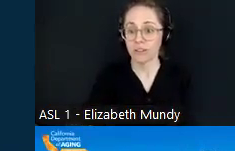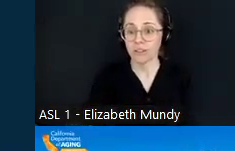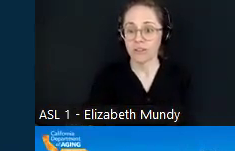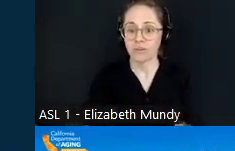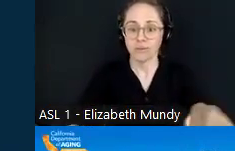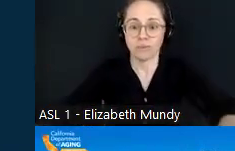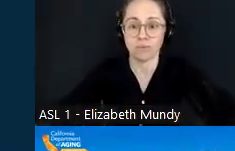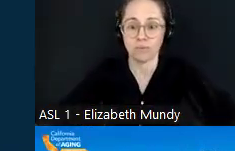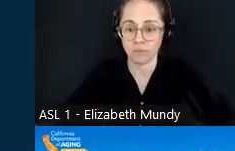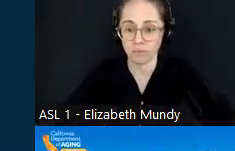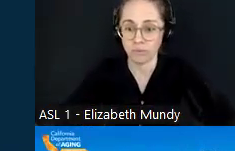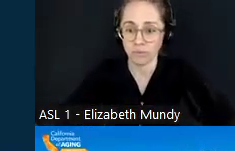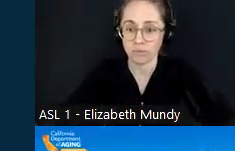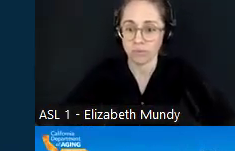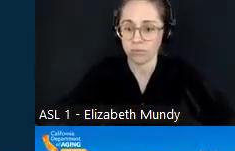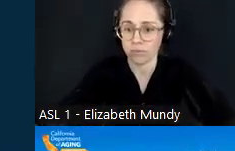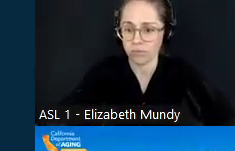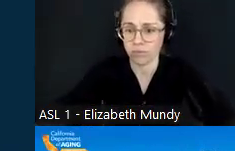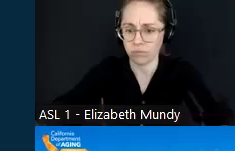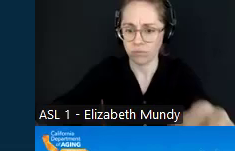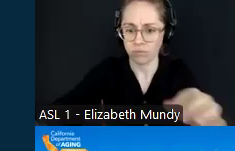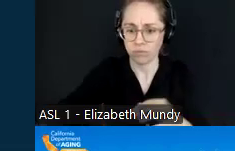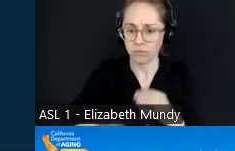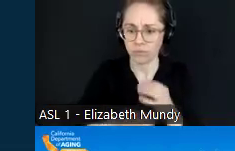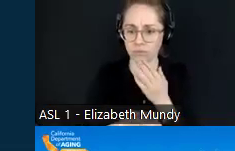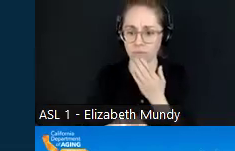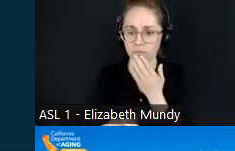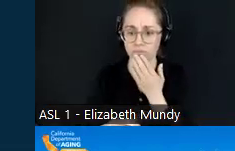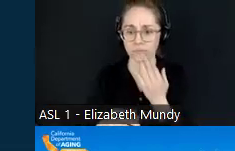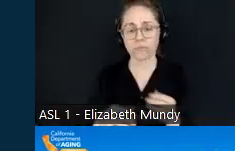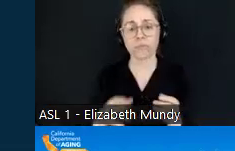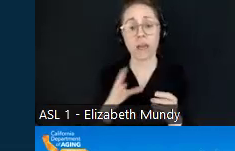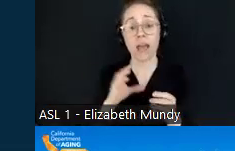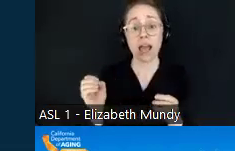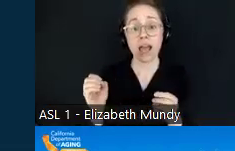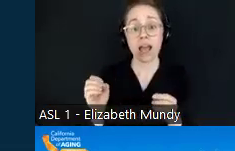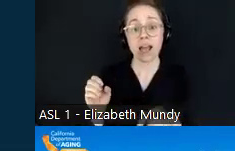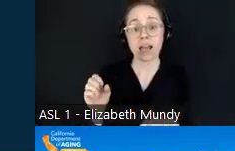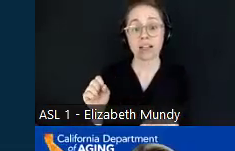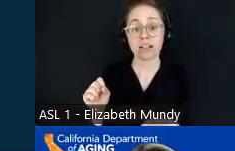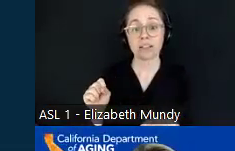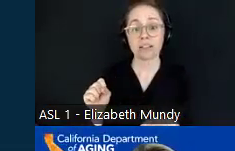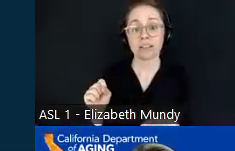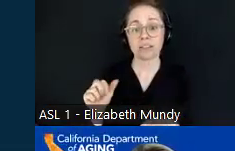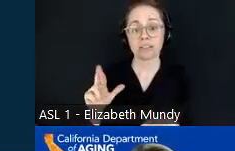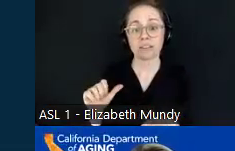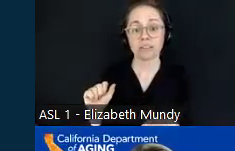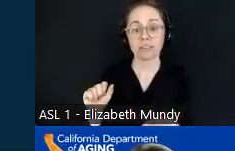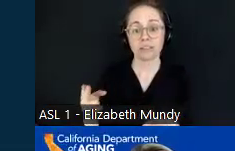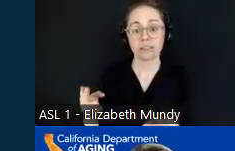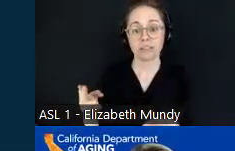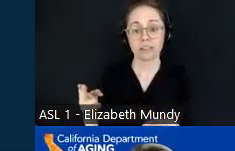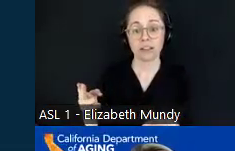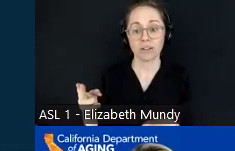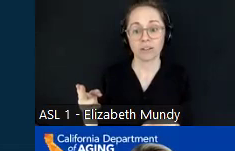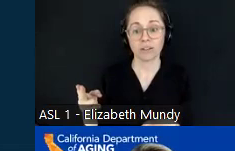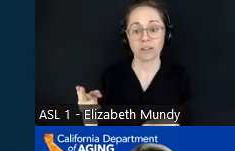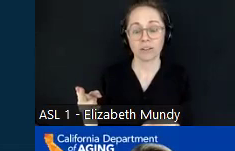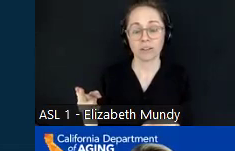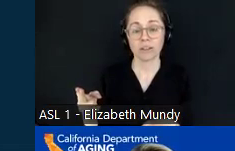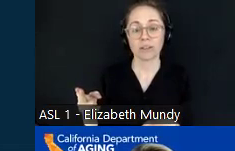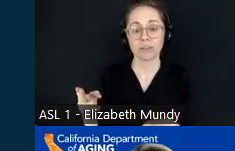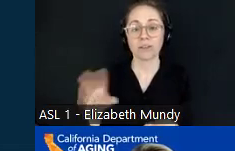it away, Yes. Sarah. Thank you, Susan. I'll be very brief because we have, highlighted this work in meetings past, but I think it's always good to